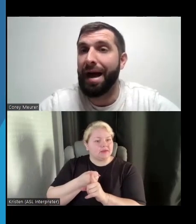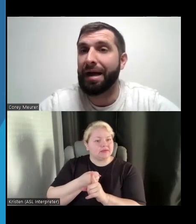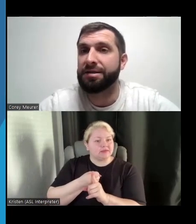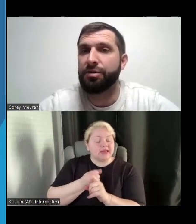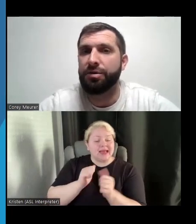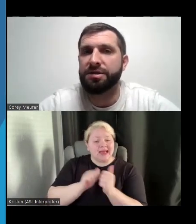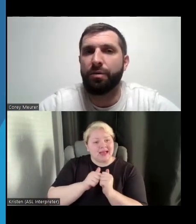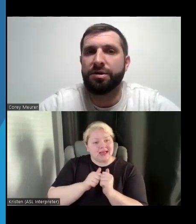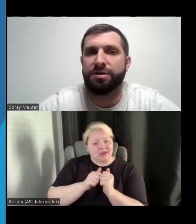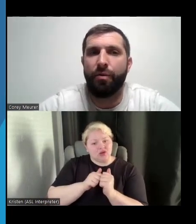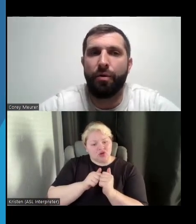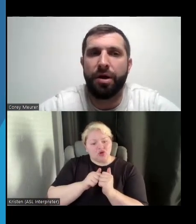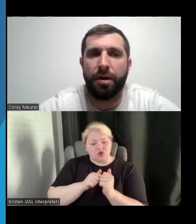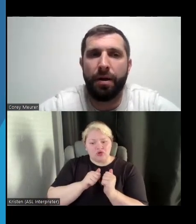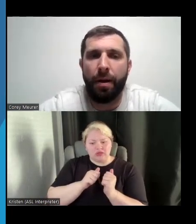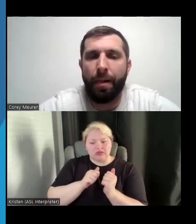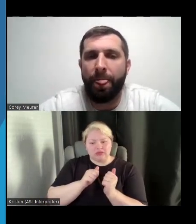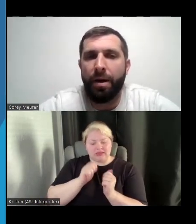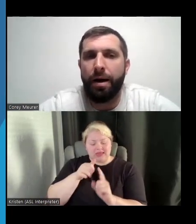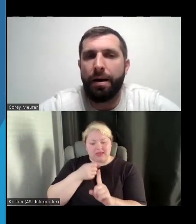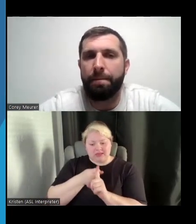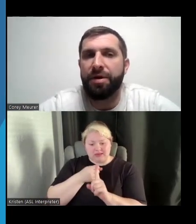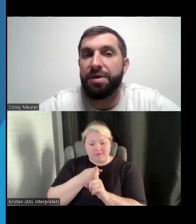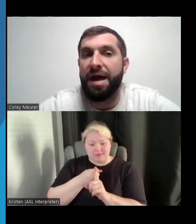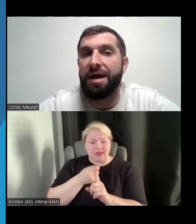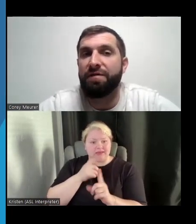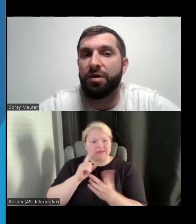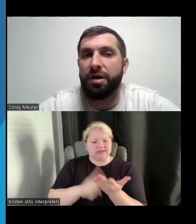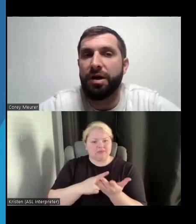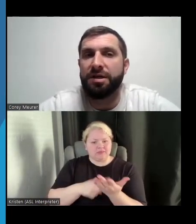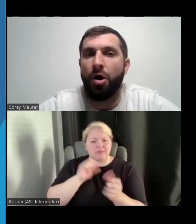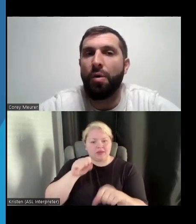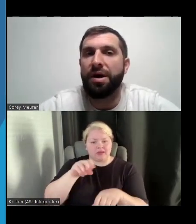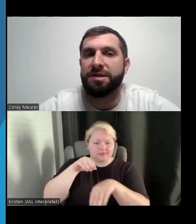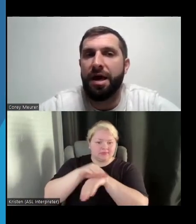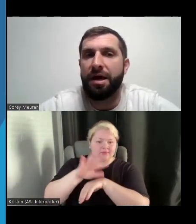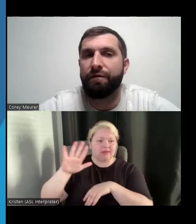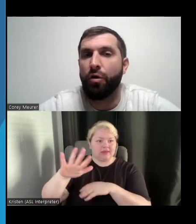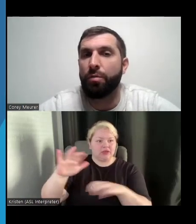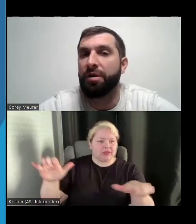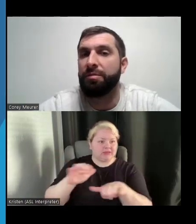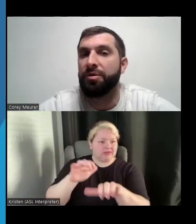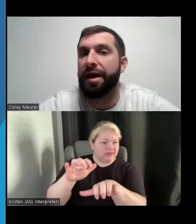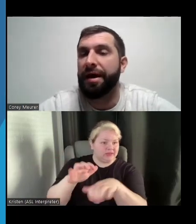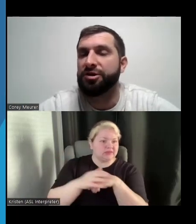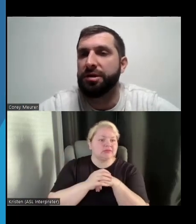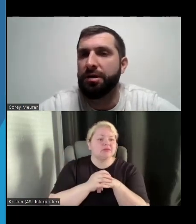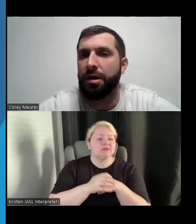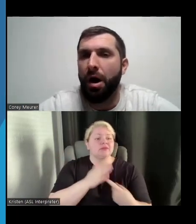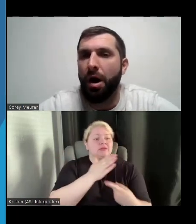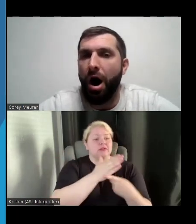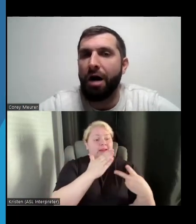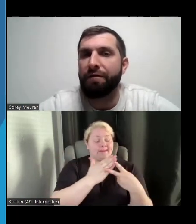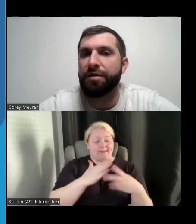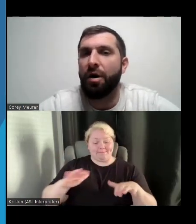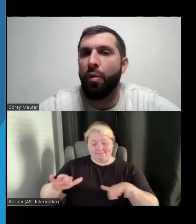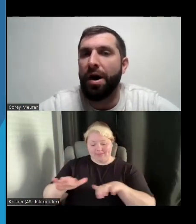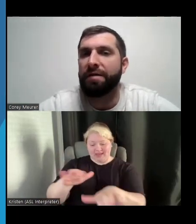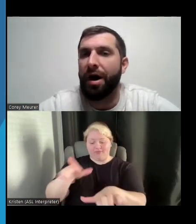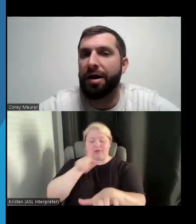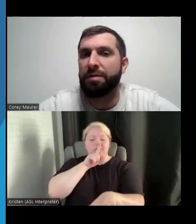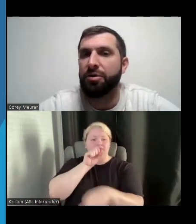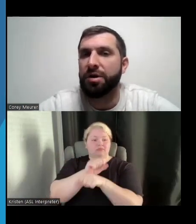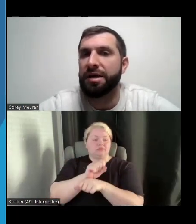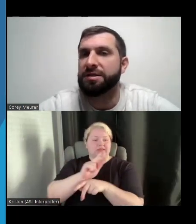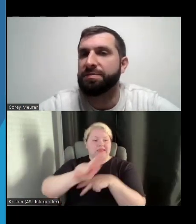may impact students that we're supporting. That behavior is always a form of communication, often a way